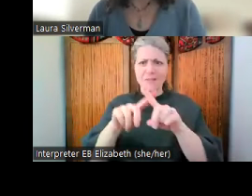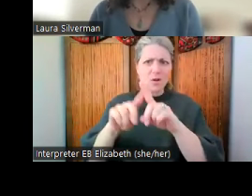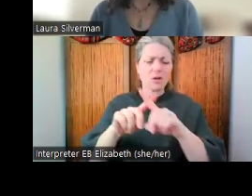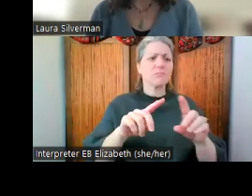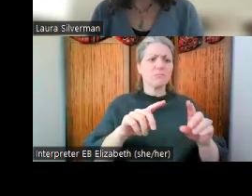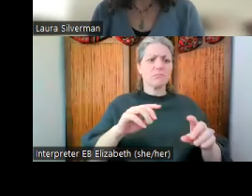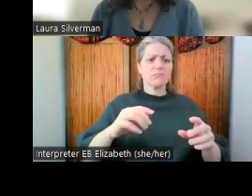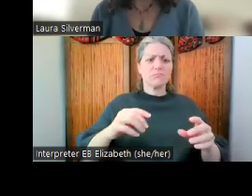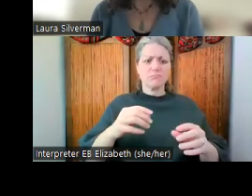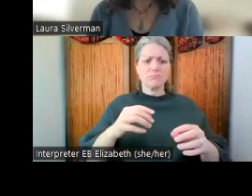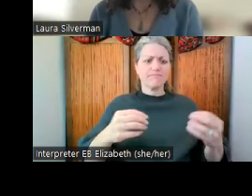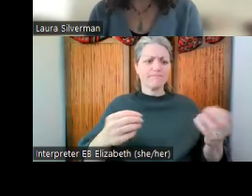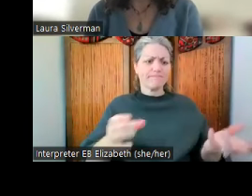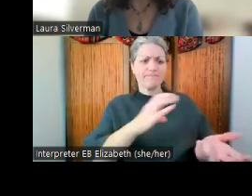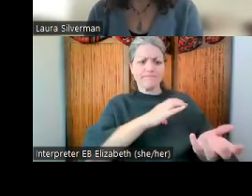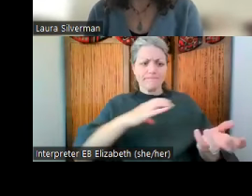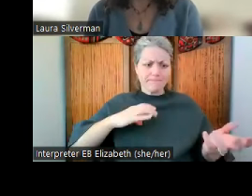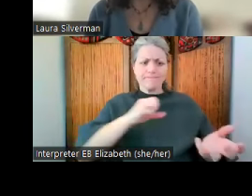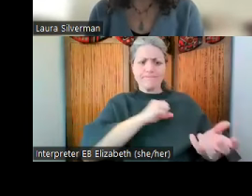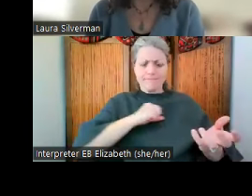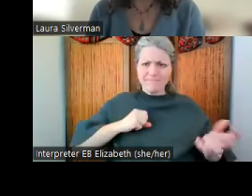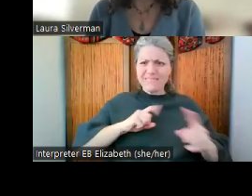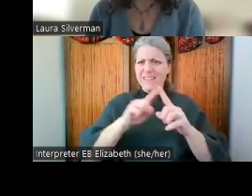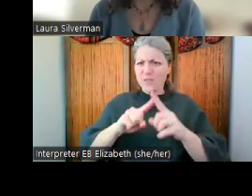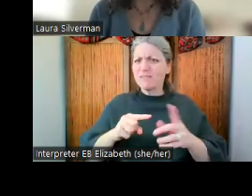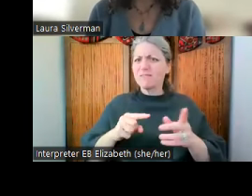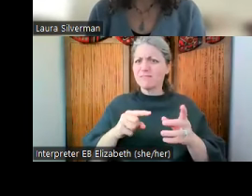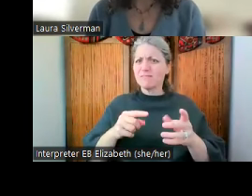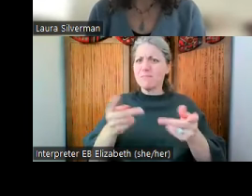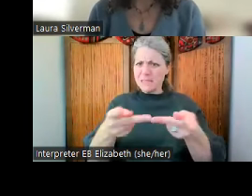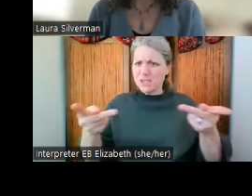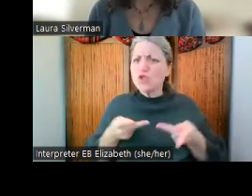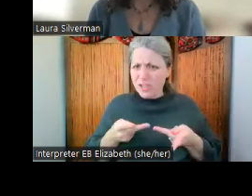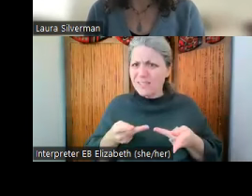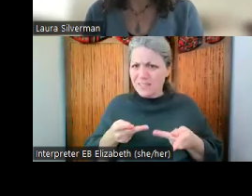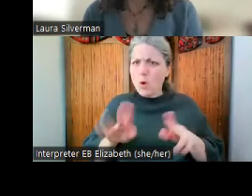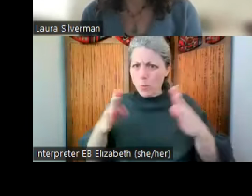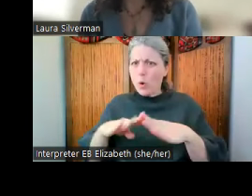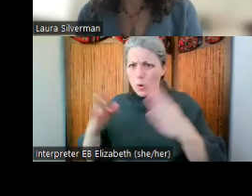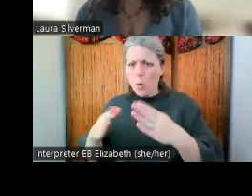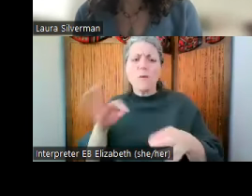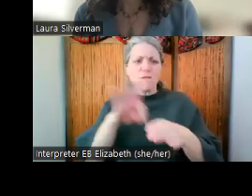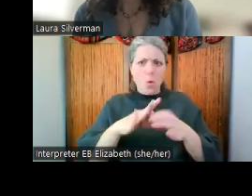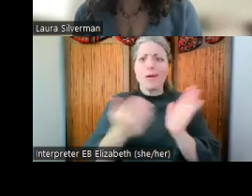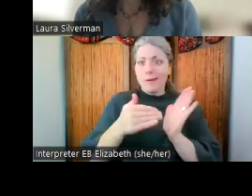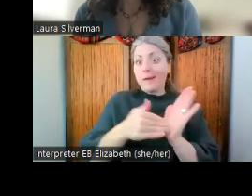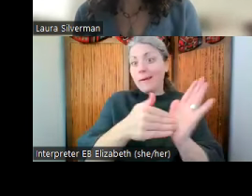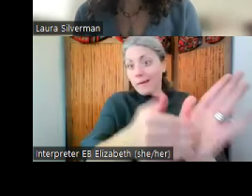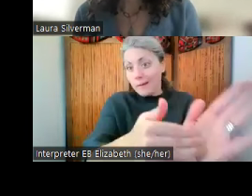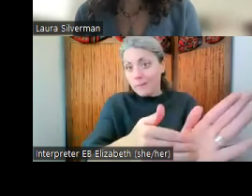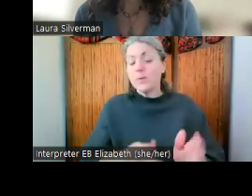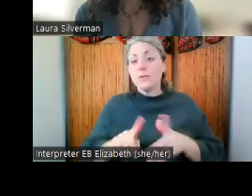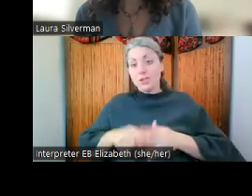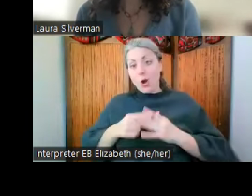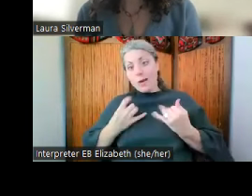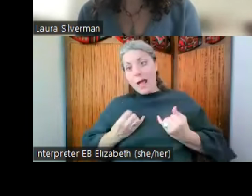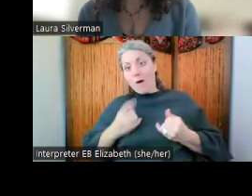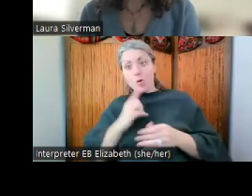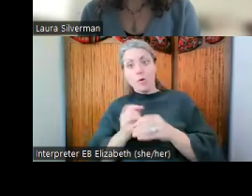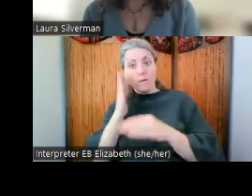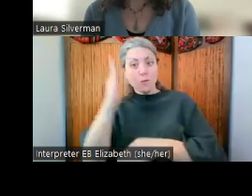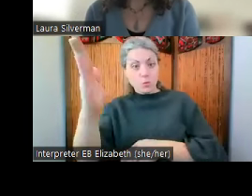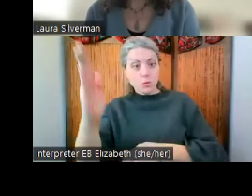election and give yourself time to really come up with a voting plan and to figure out what you're going to do. It's important